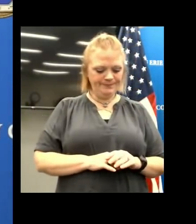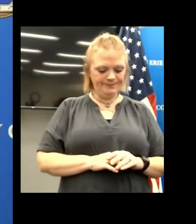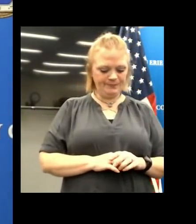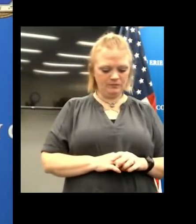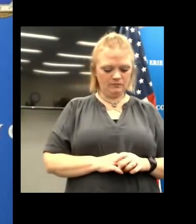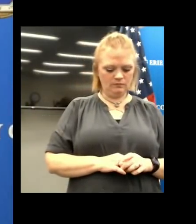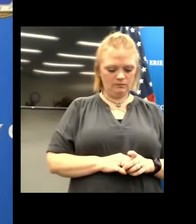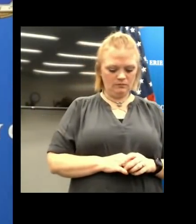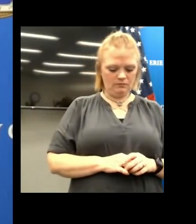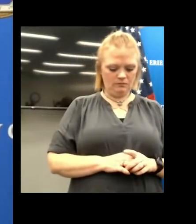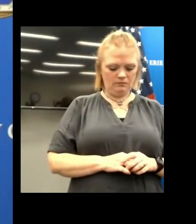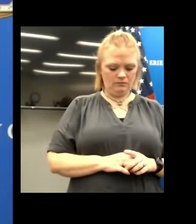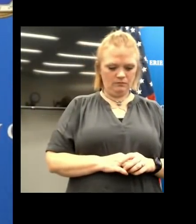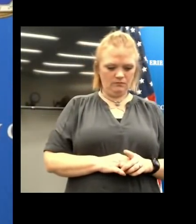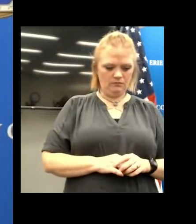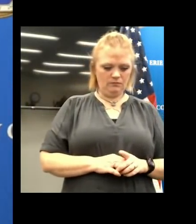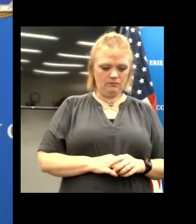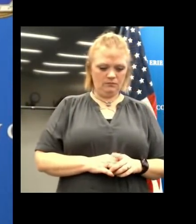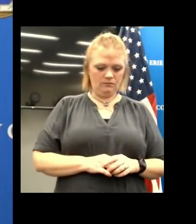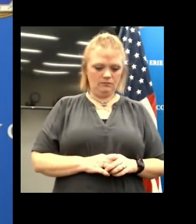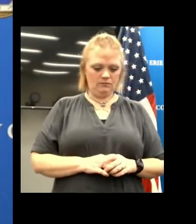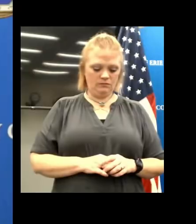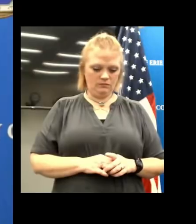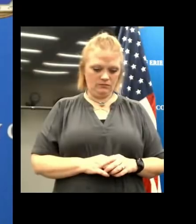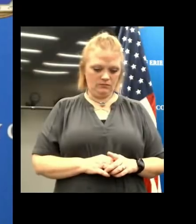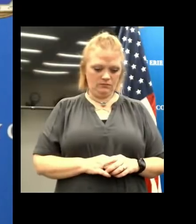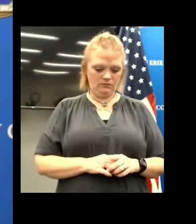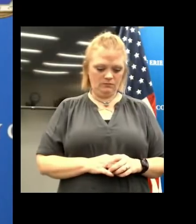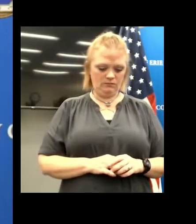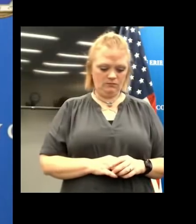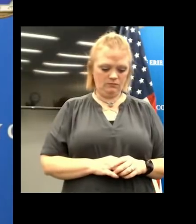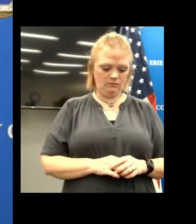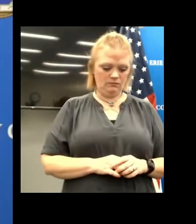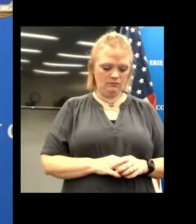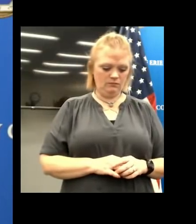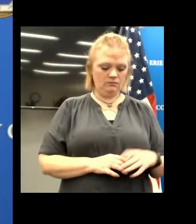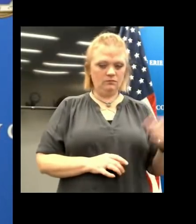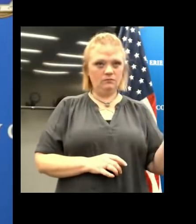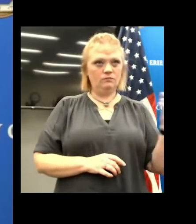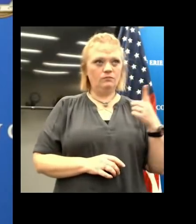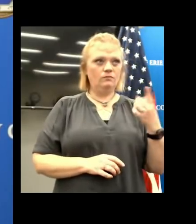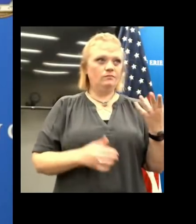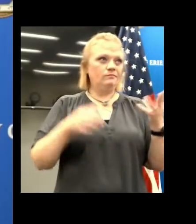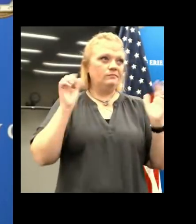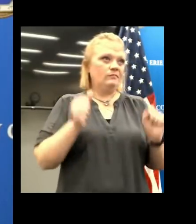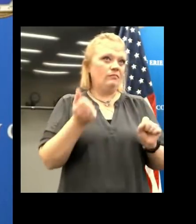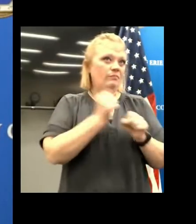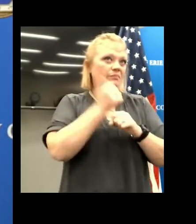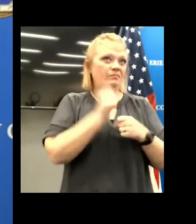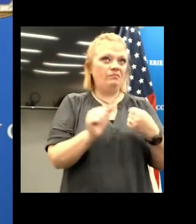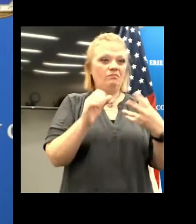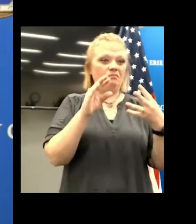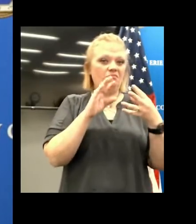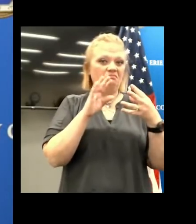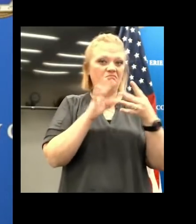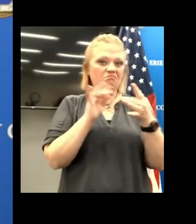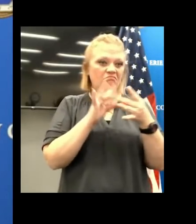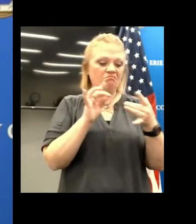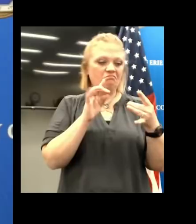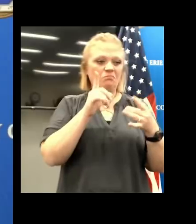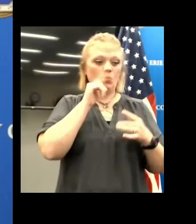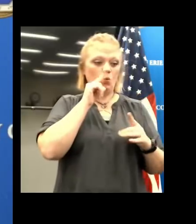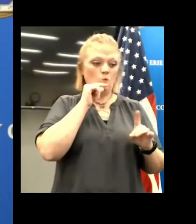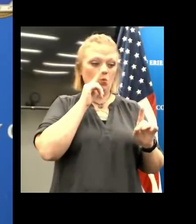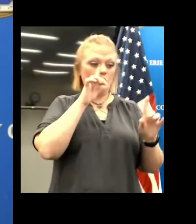So the question is, can we make any type of comments about who's getting tested and